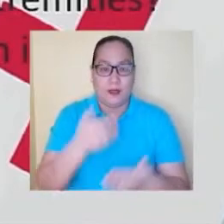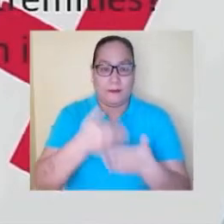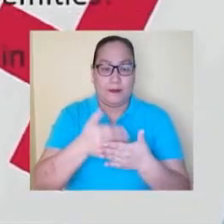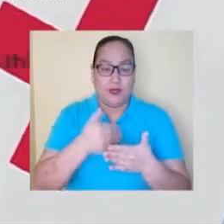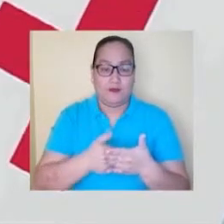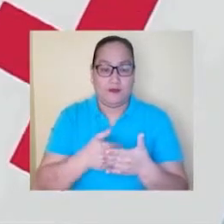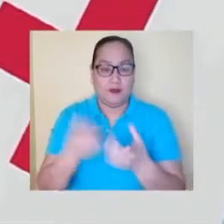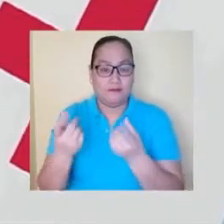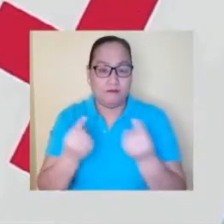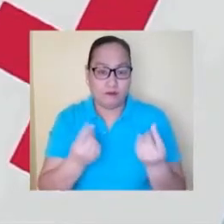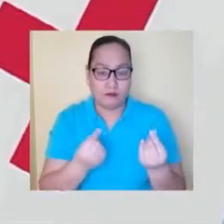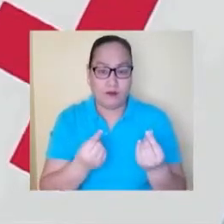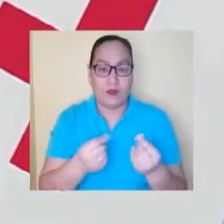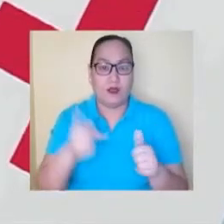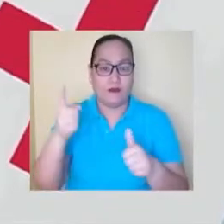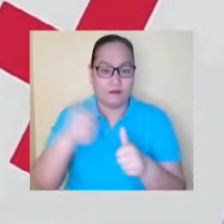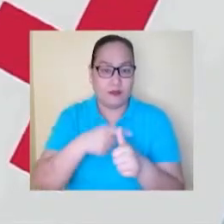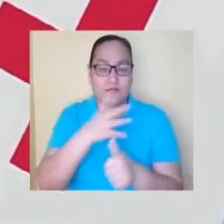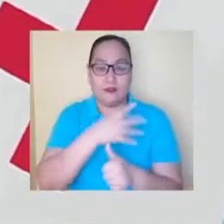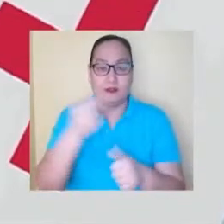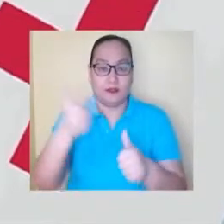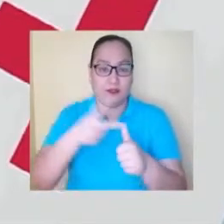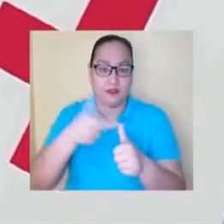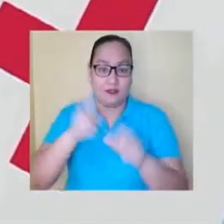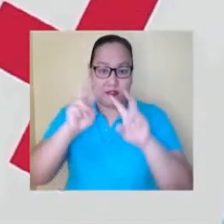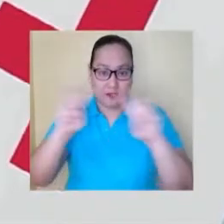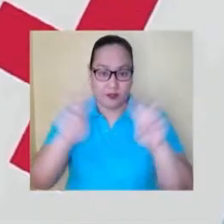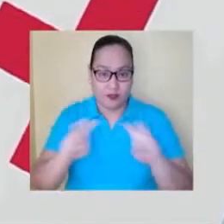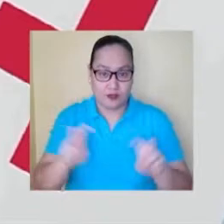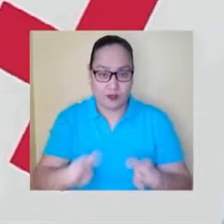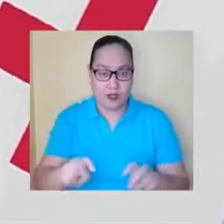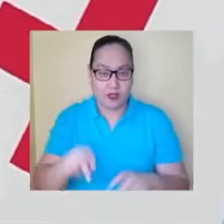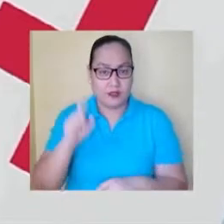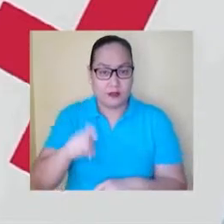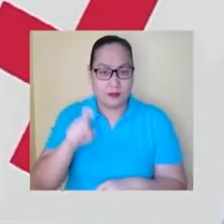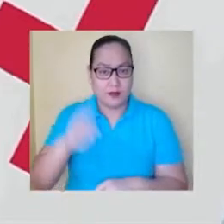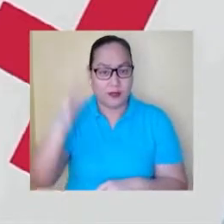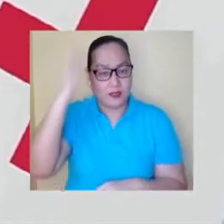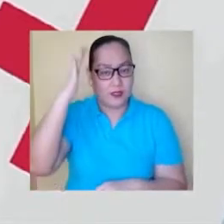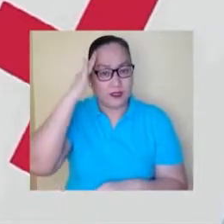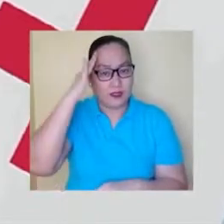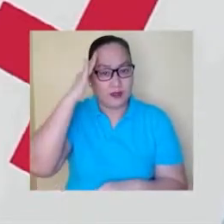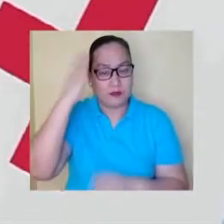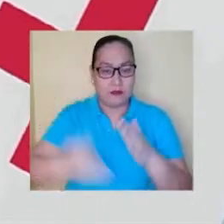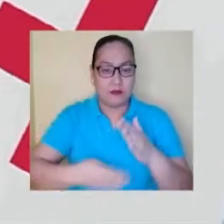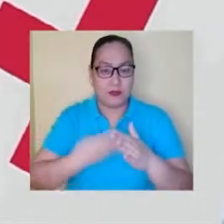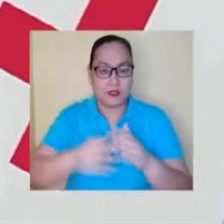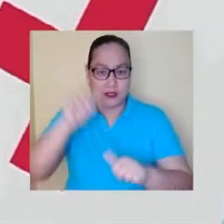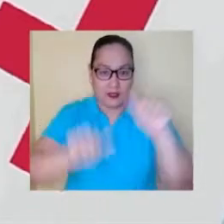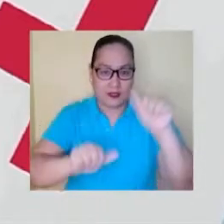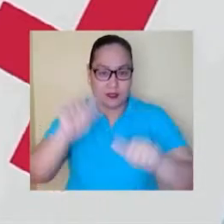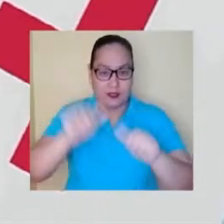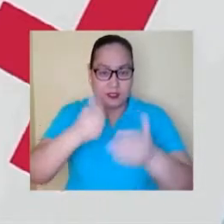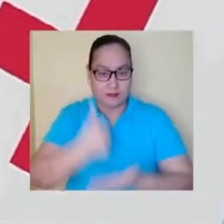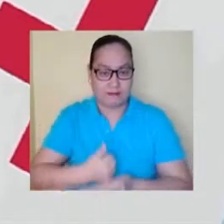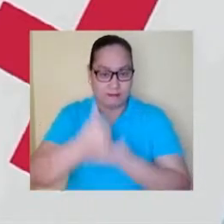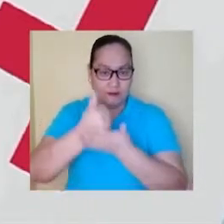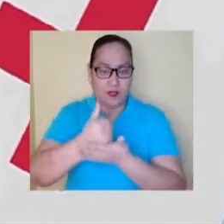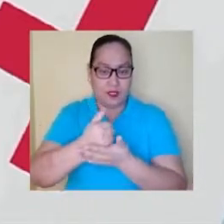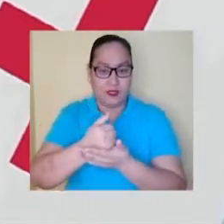Before you perform primary and secondary survey, you must know the basic assessments in aiding a